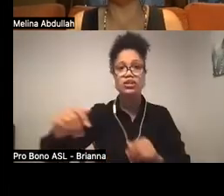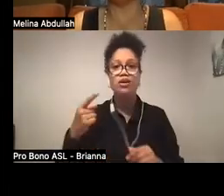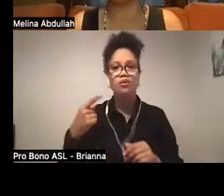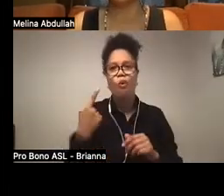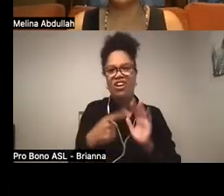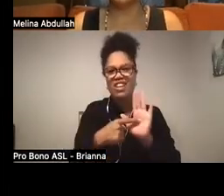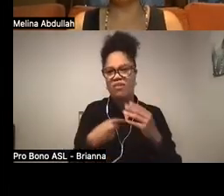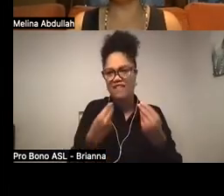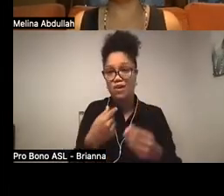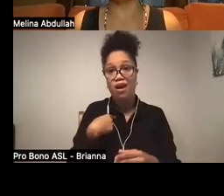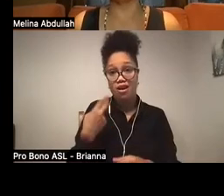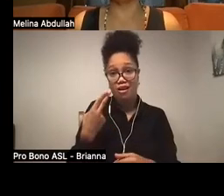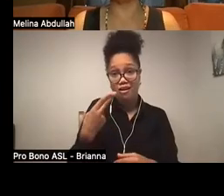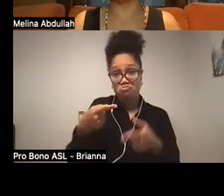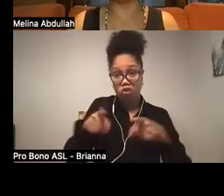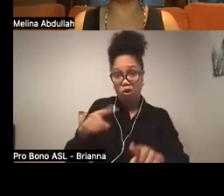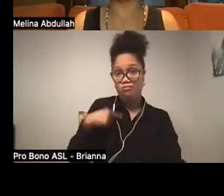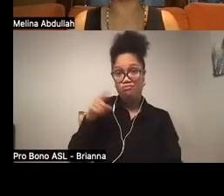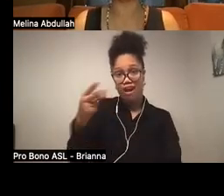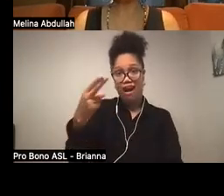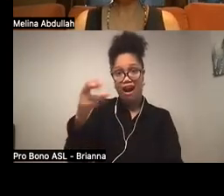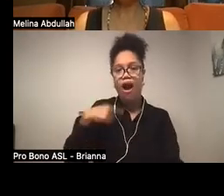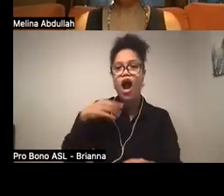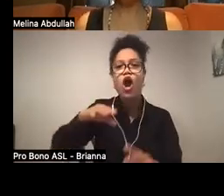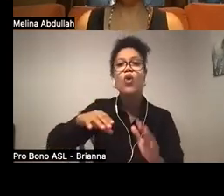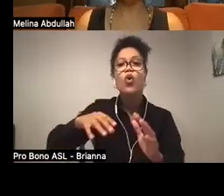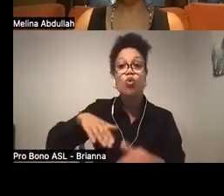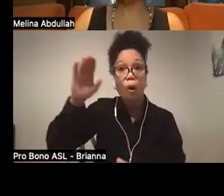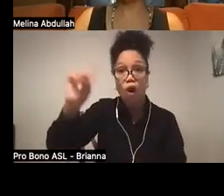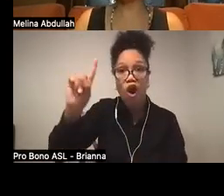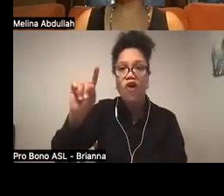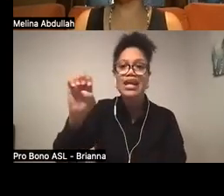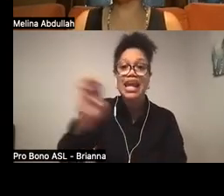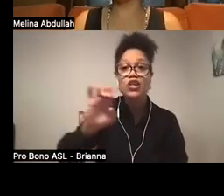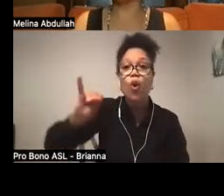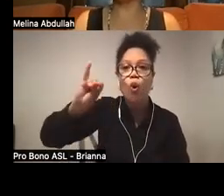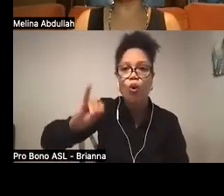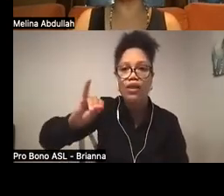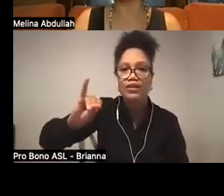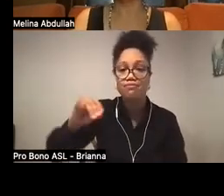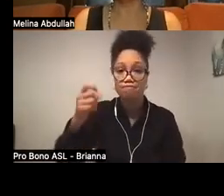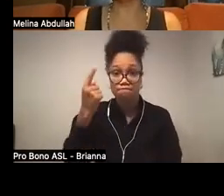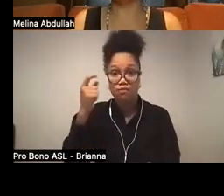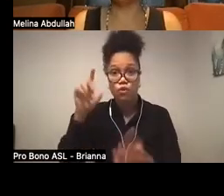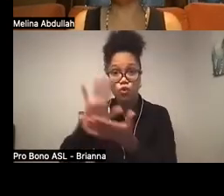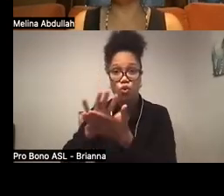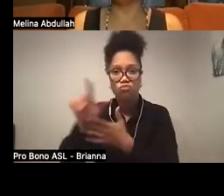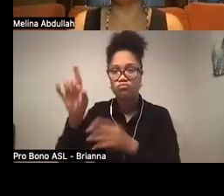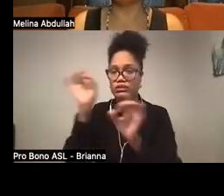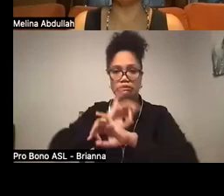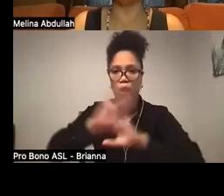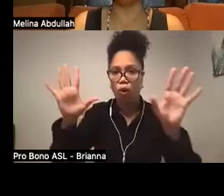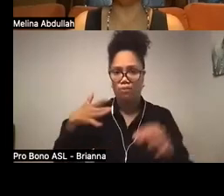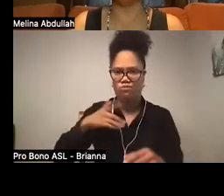high school. I grew up in East Oakland, but the schools were so terrible in my neighborhood